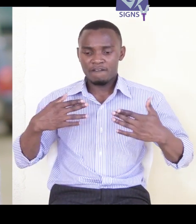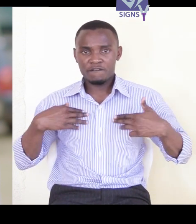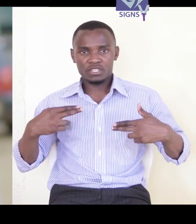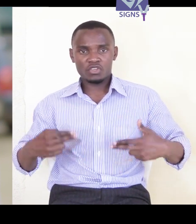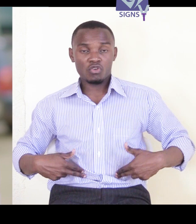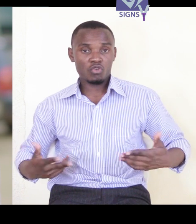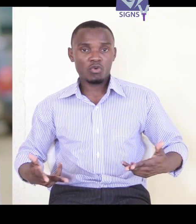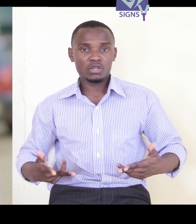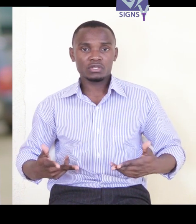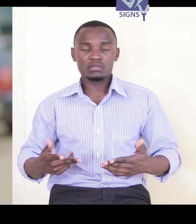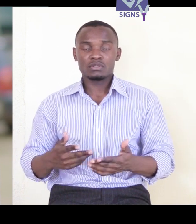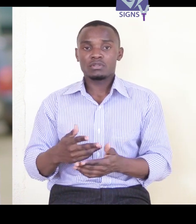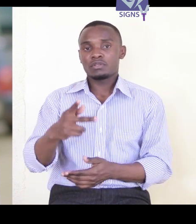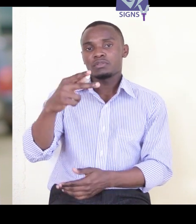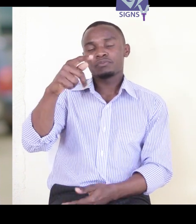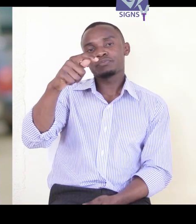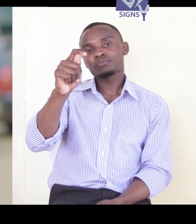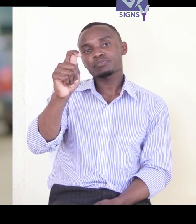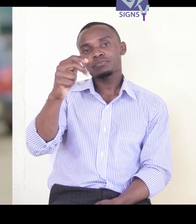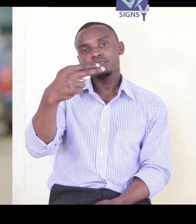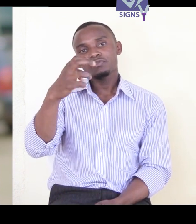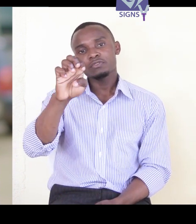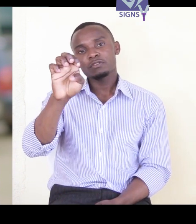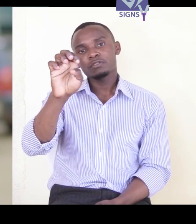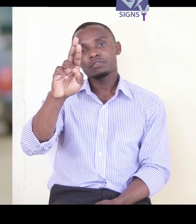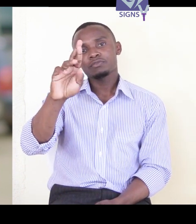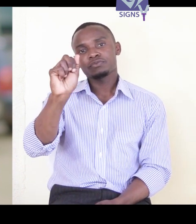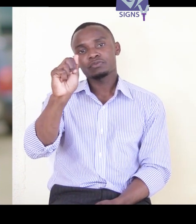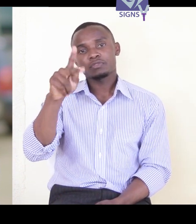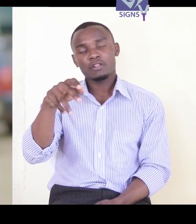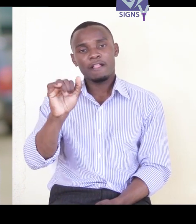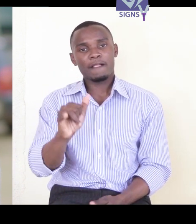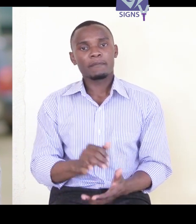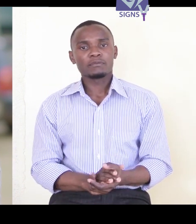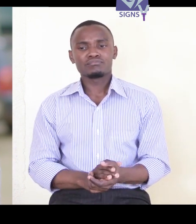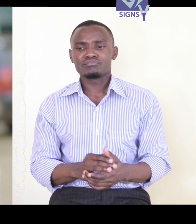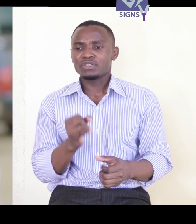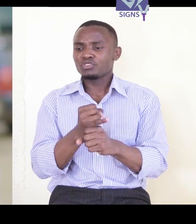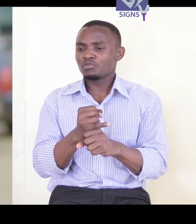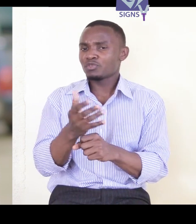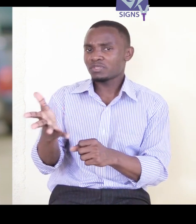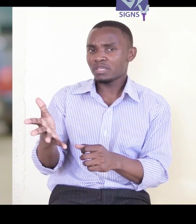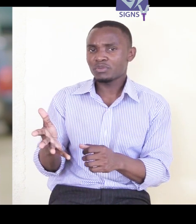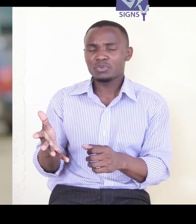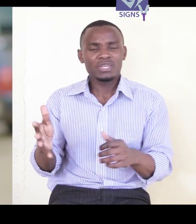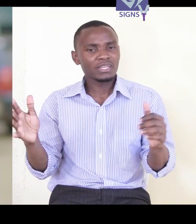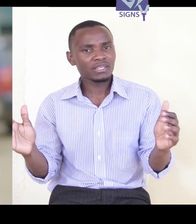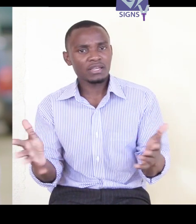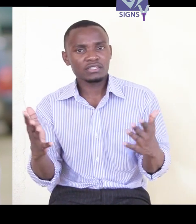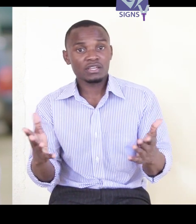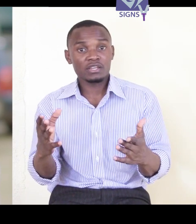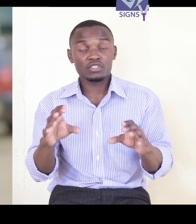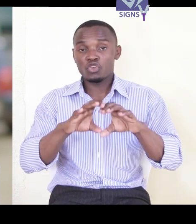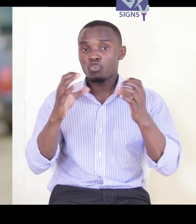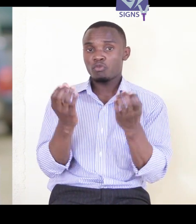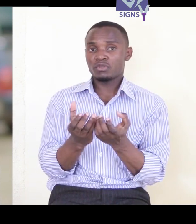still encourage the community to give us opportunities, because many times when they see a person with disability, they think you cannot do much. So